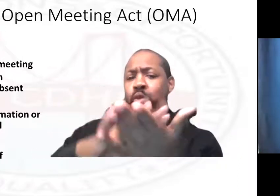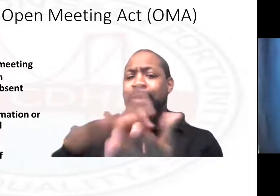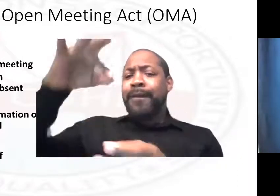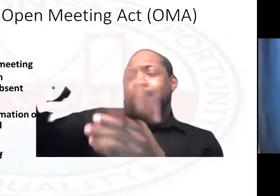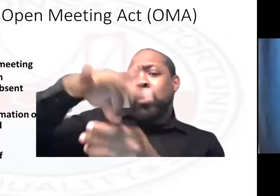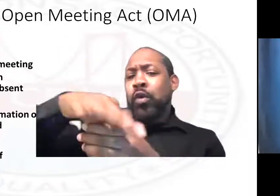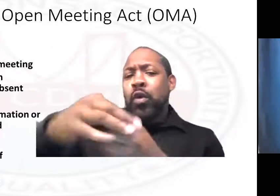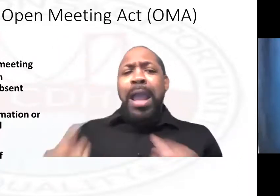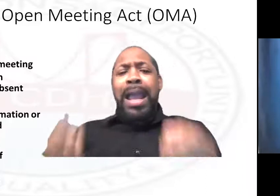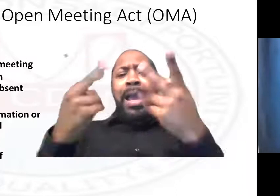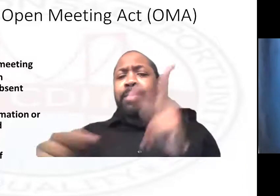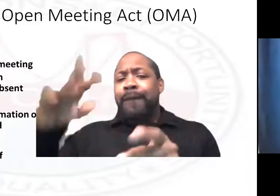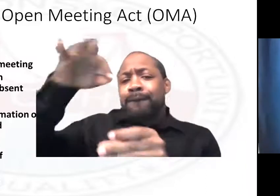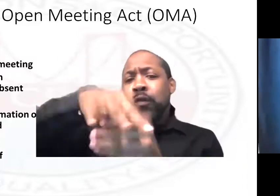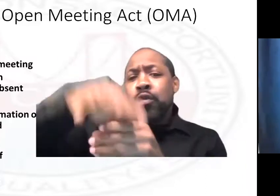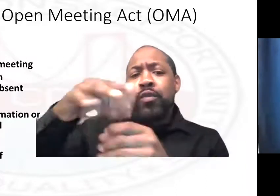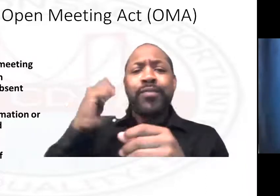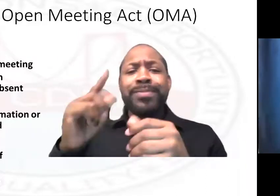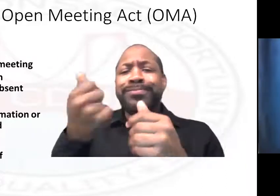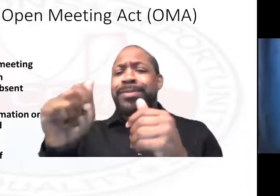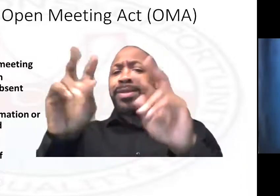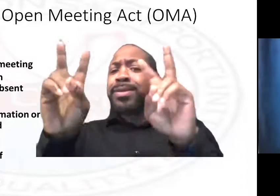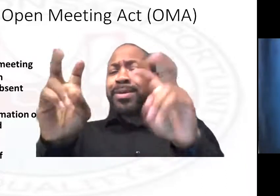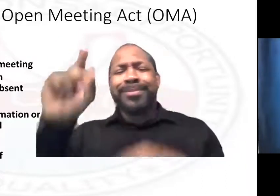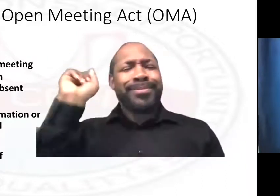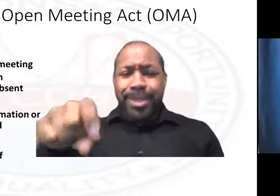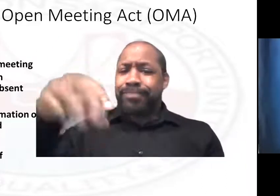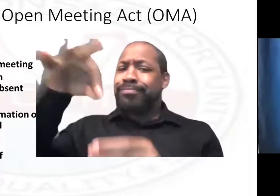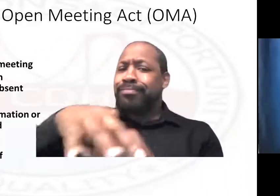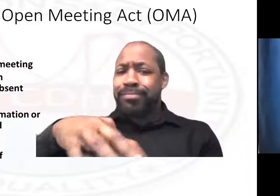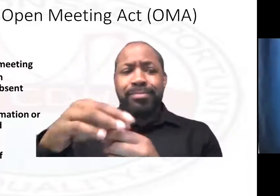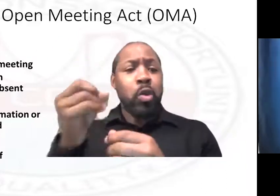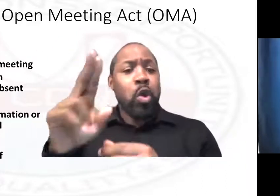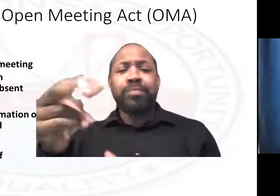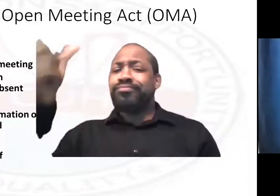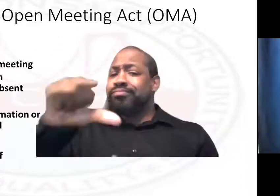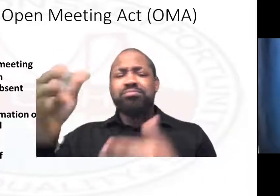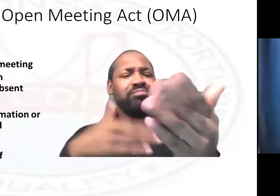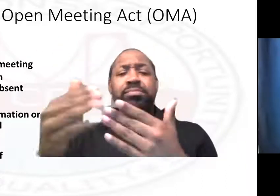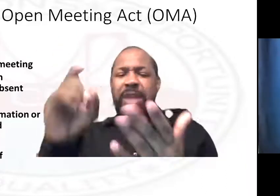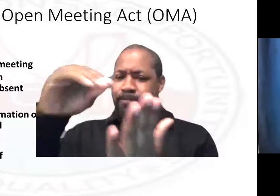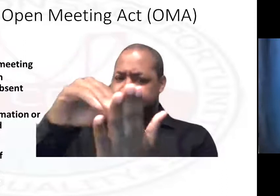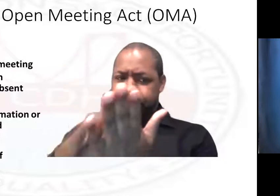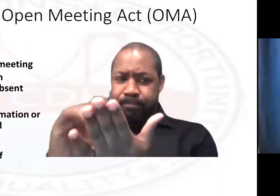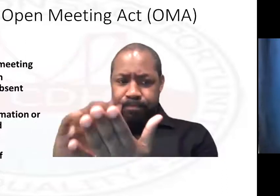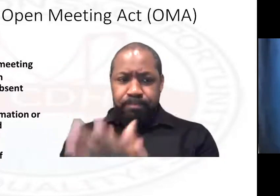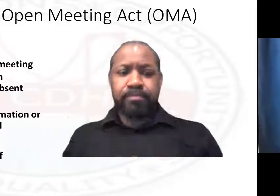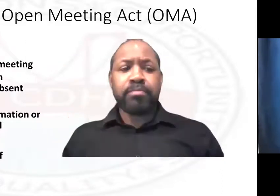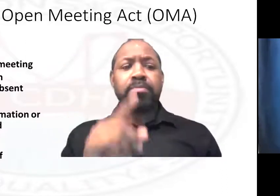recorded publicly. And any record of votes, how many votes, who voted, all of those things have to be